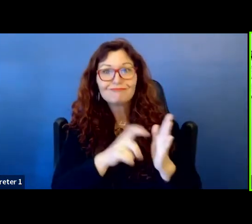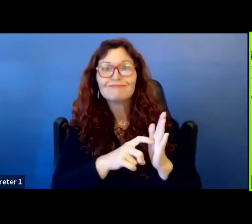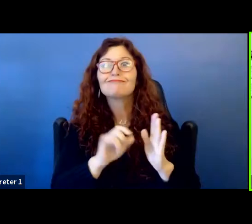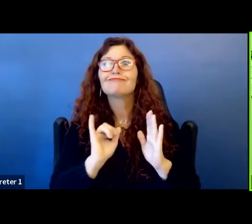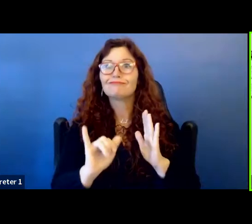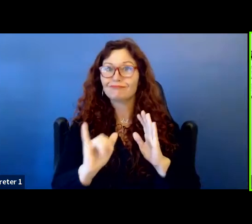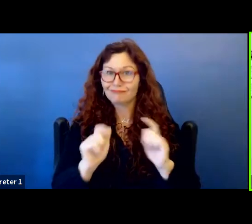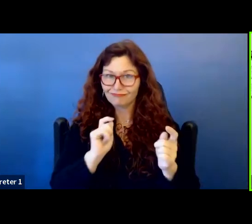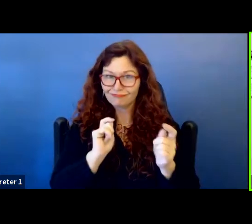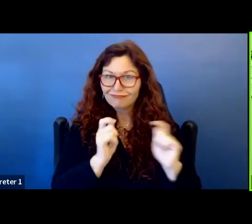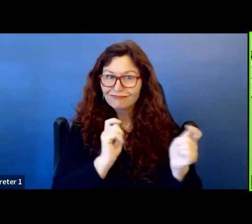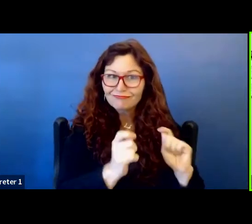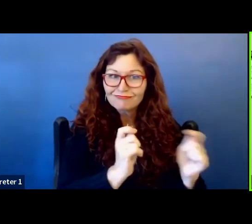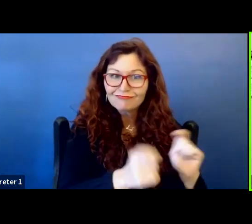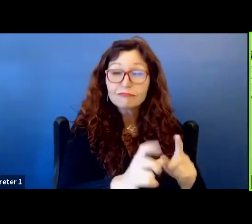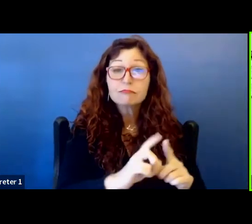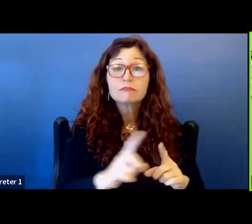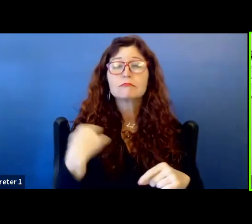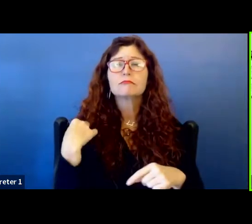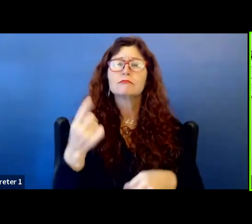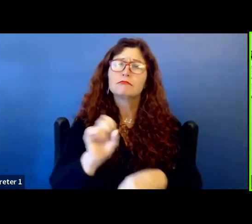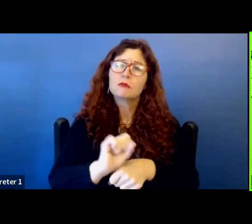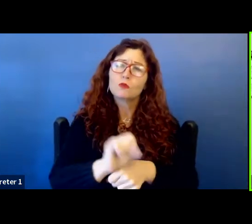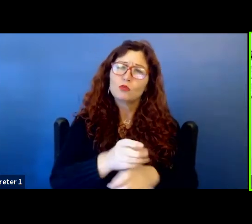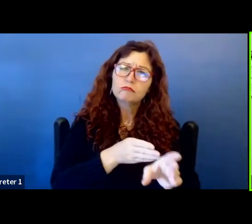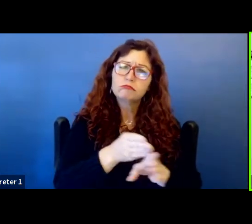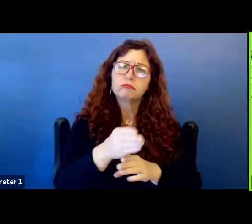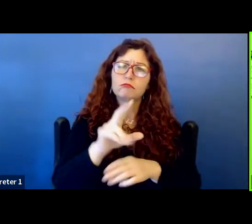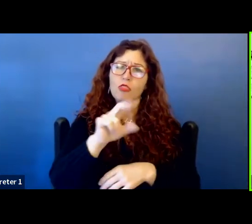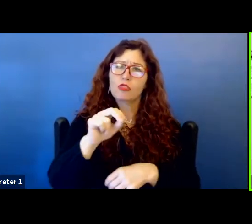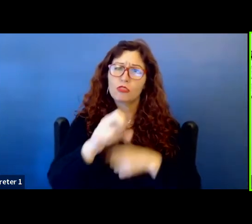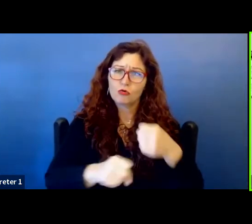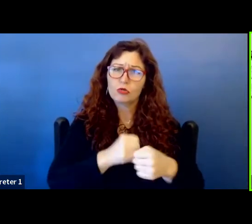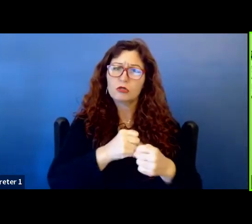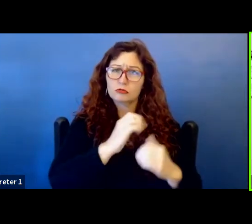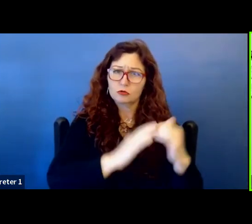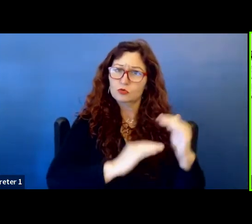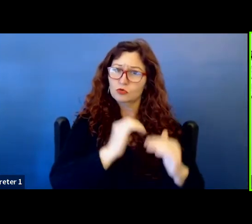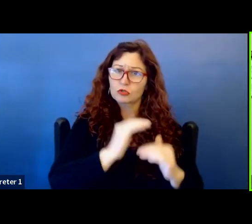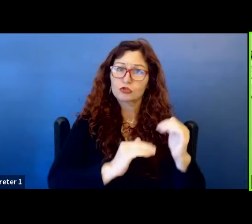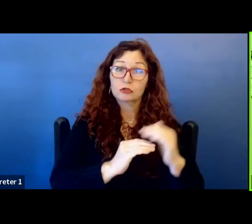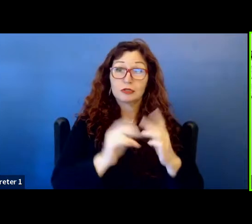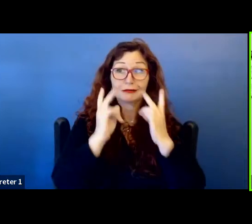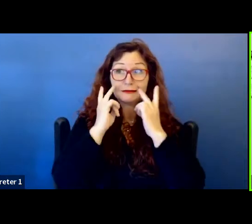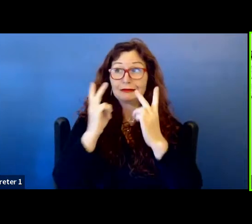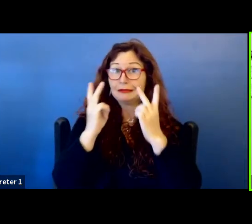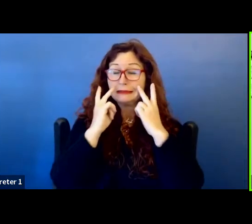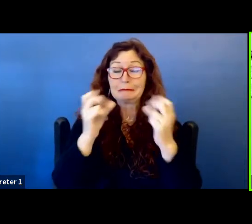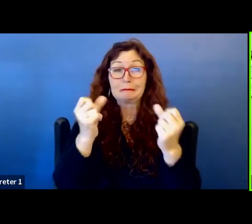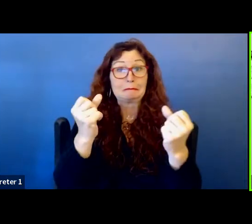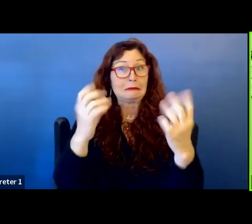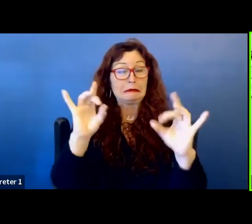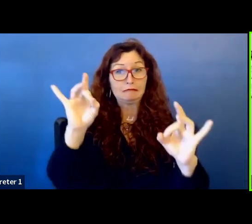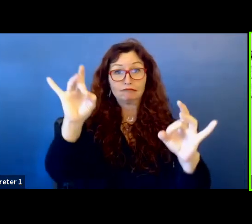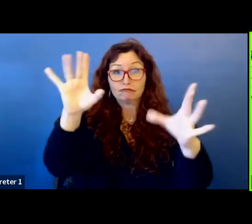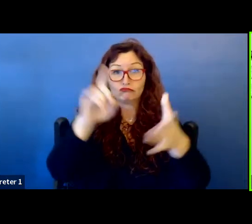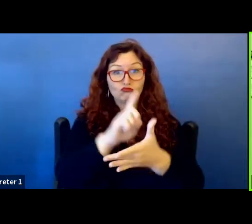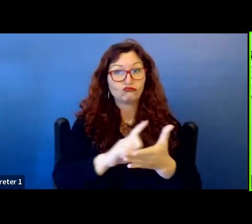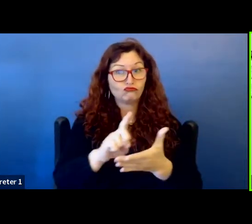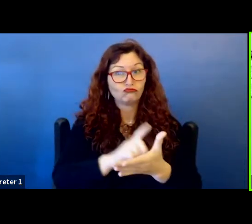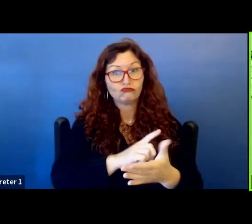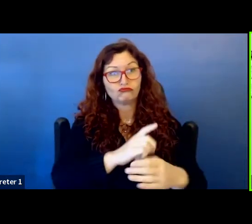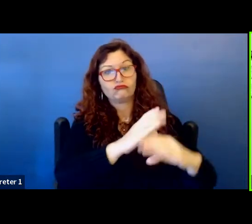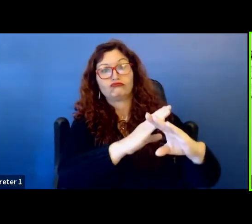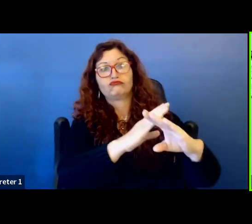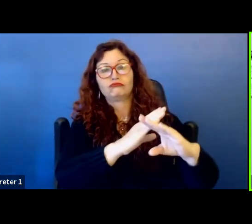my 30 years as a skilled tradesperson i've seen and been exposed to many of those different types of barriers and harassments it was great to see a new